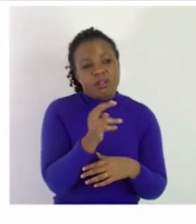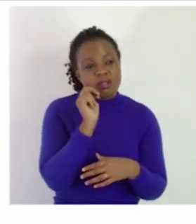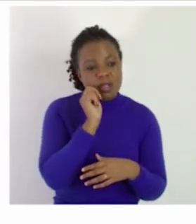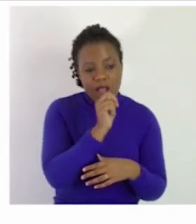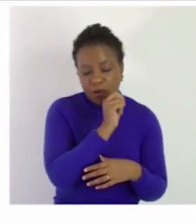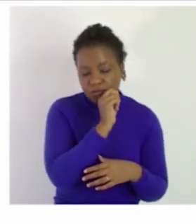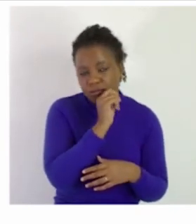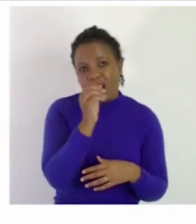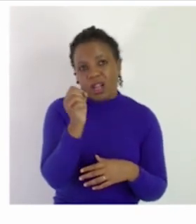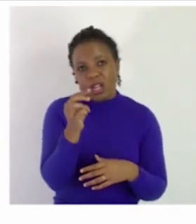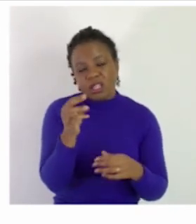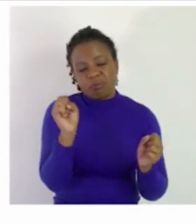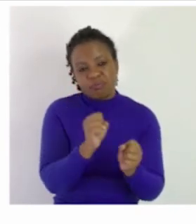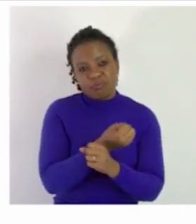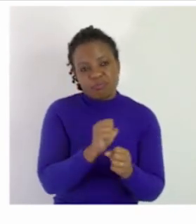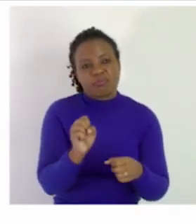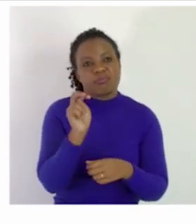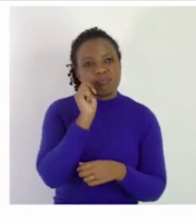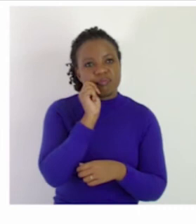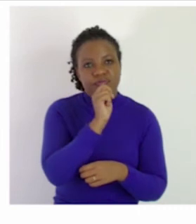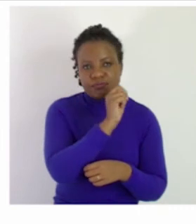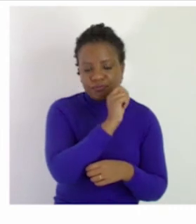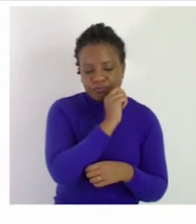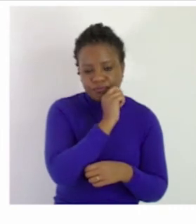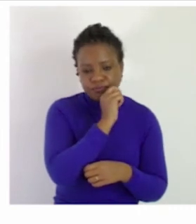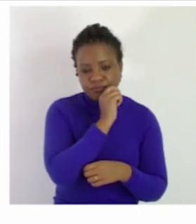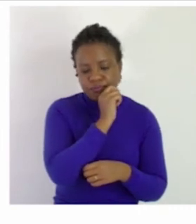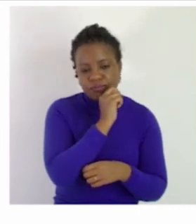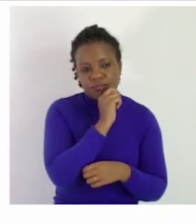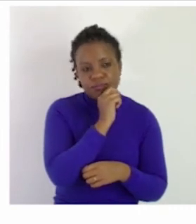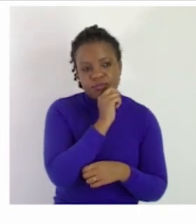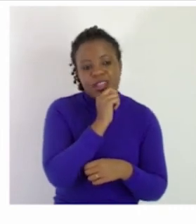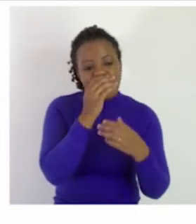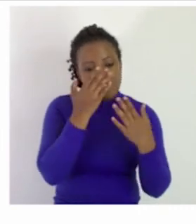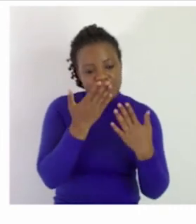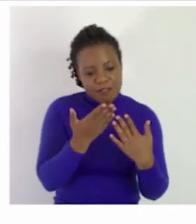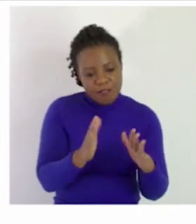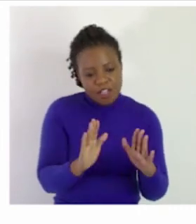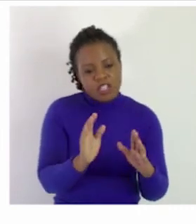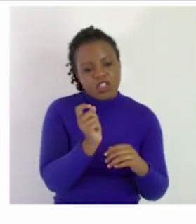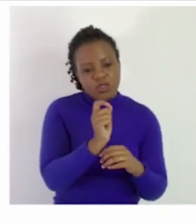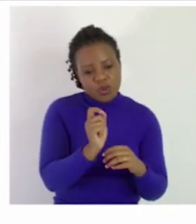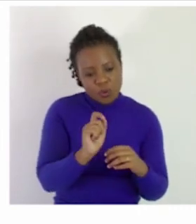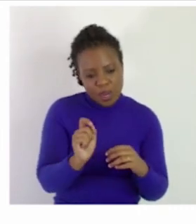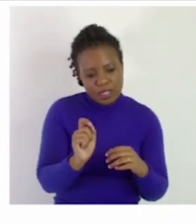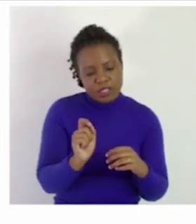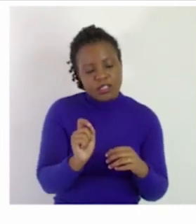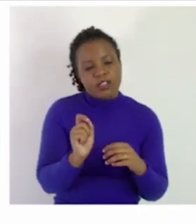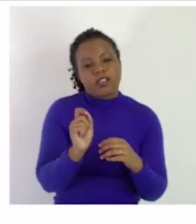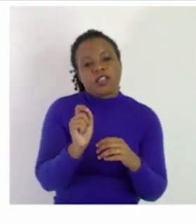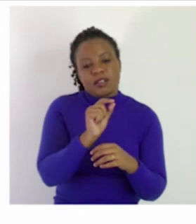The instruction says, complete the sentences using a or